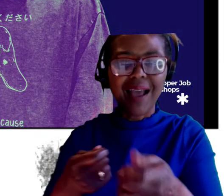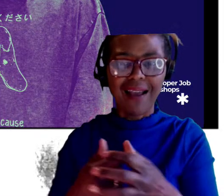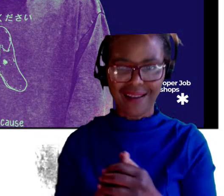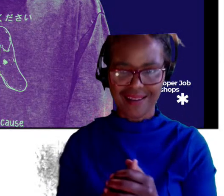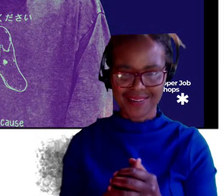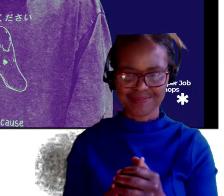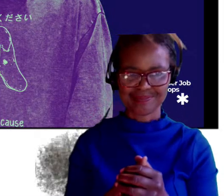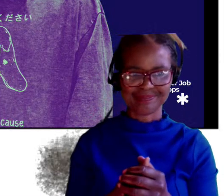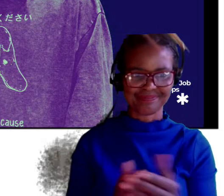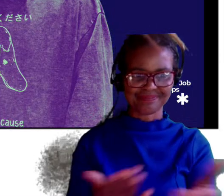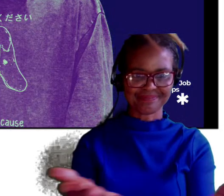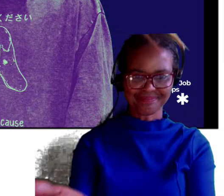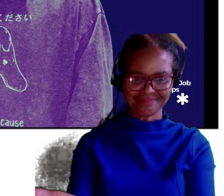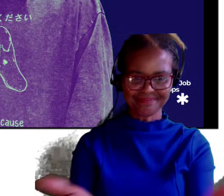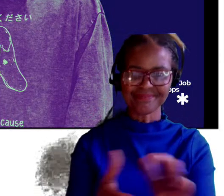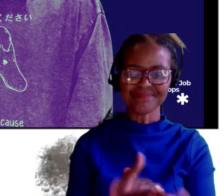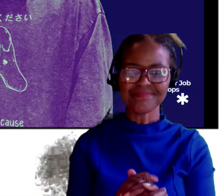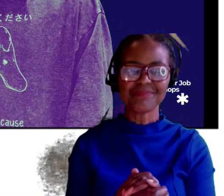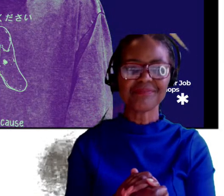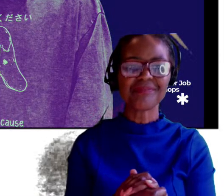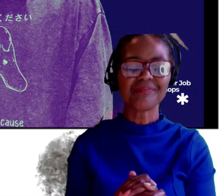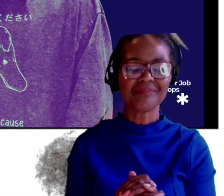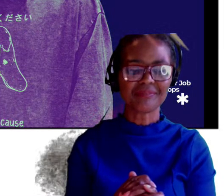Not comparing myself to Timothy Dalton.